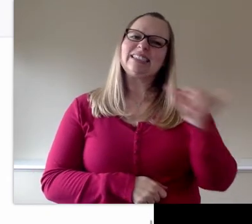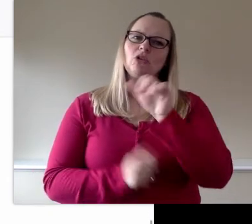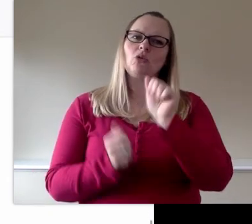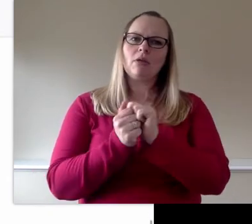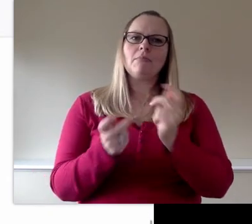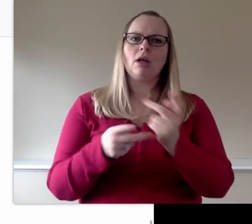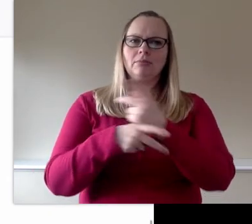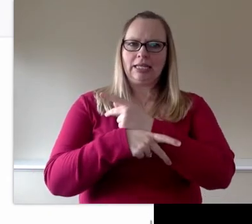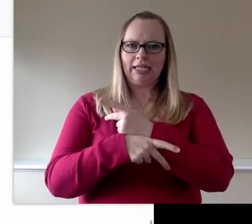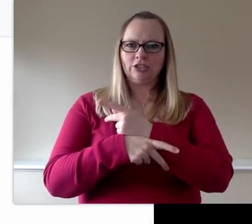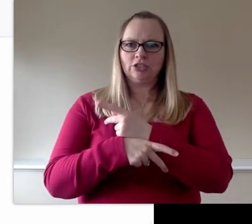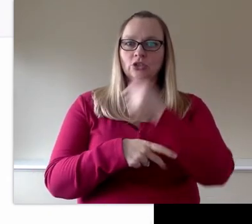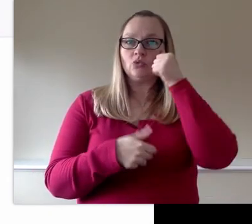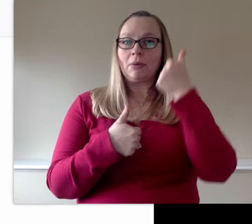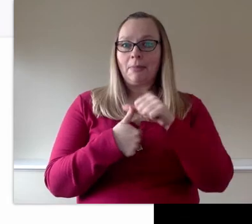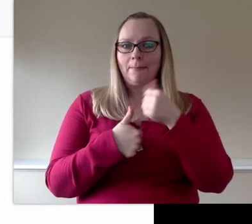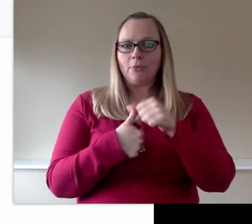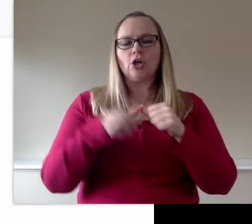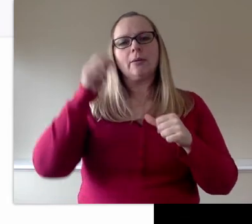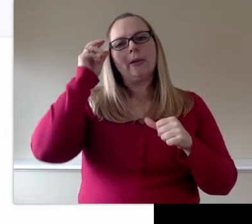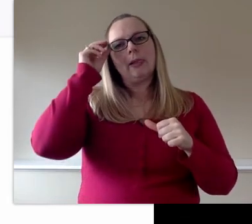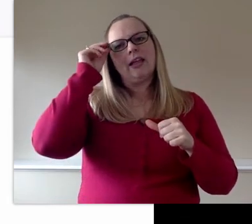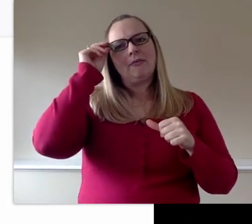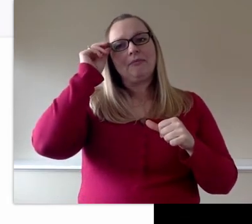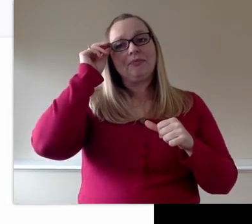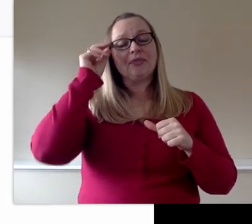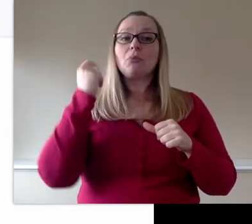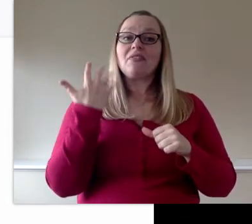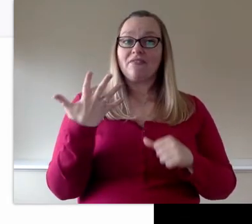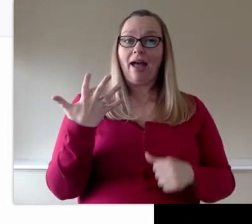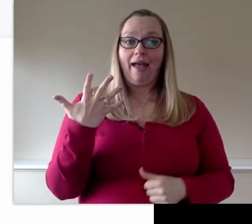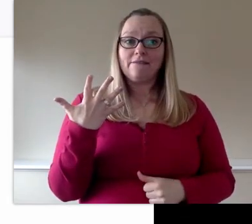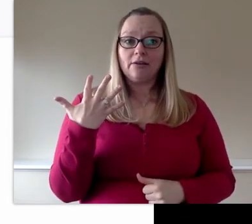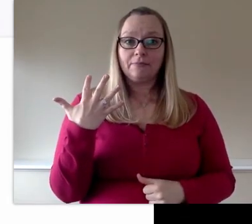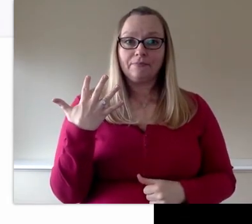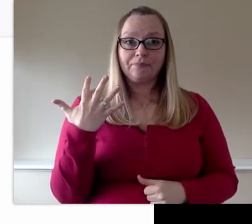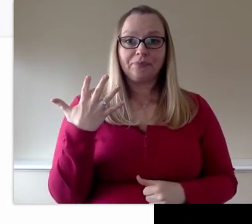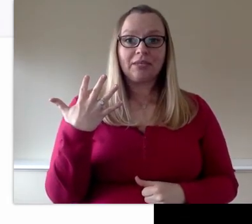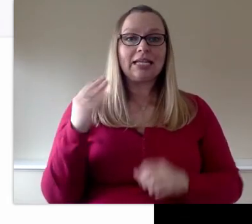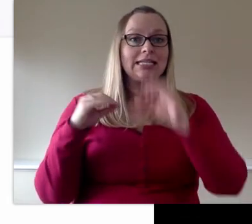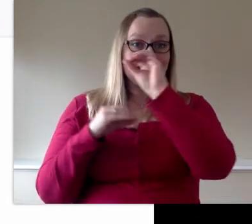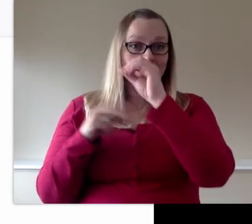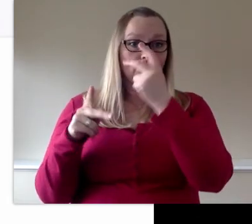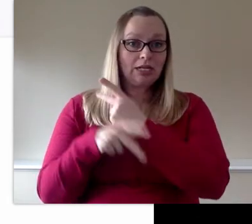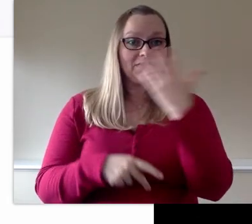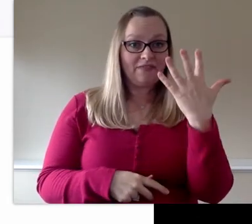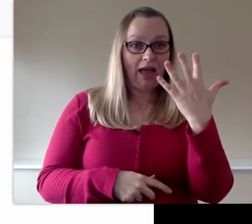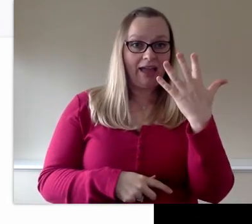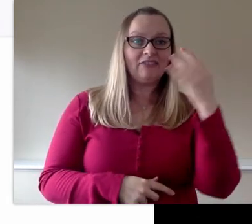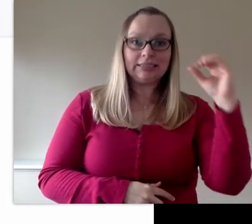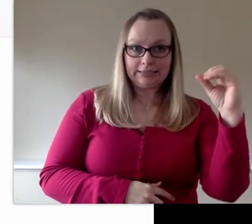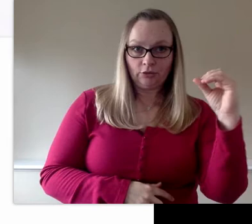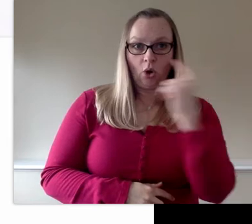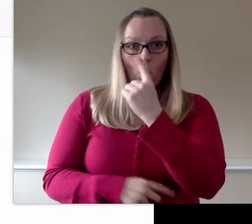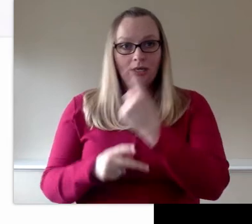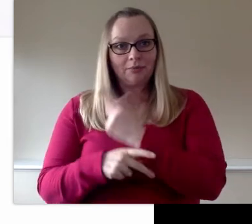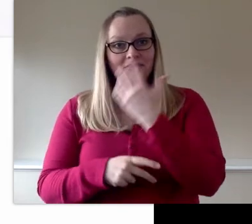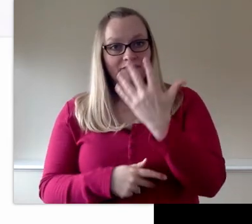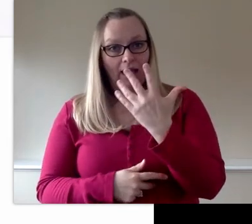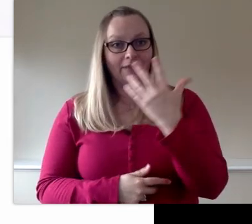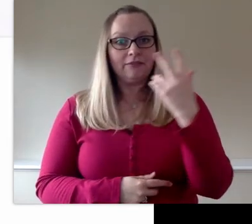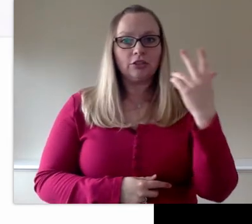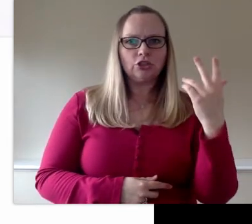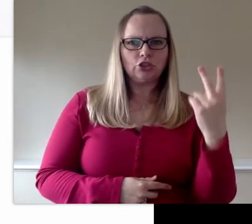if you remember, if we're talking about 5s, we have 0 times 5 equals 0, 1 times 5 equals